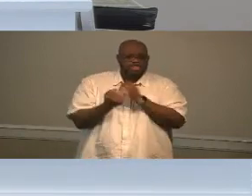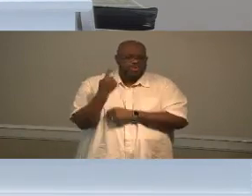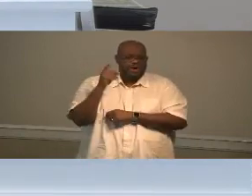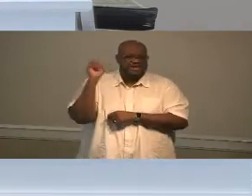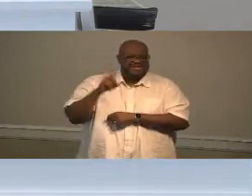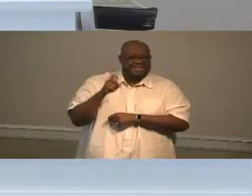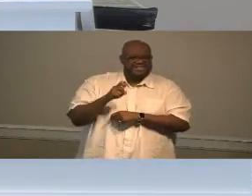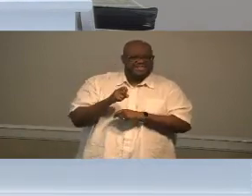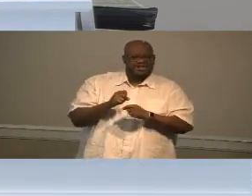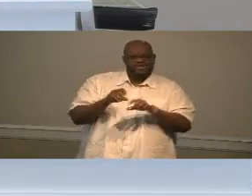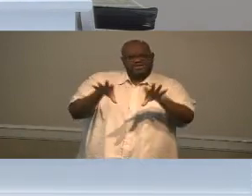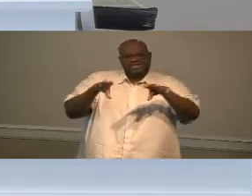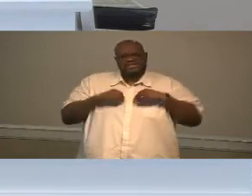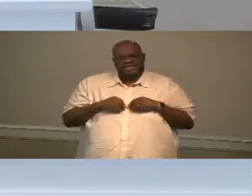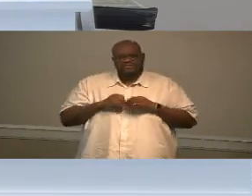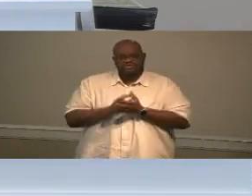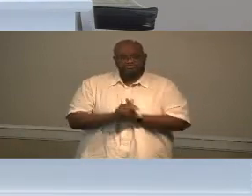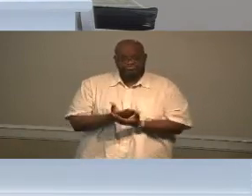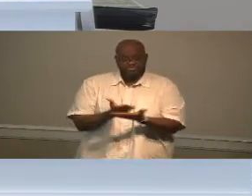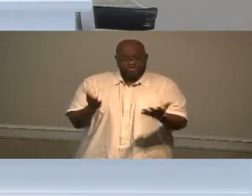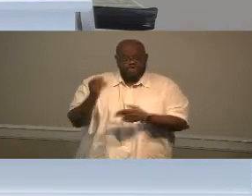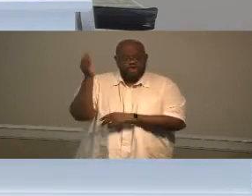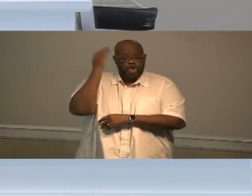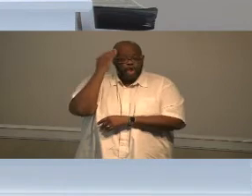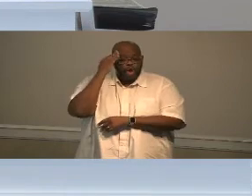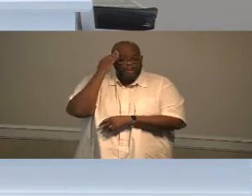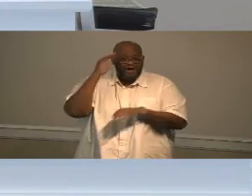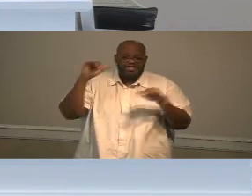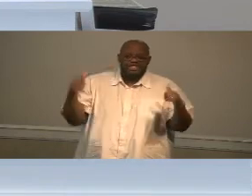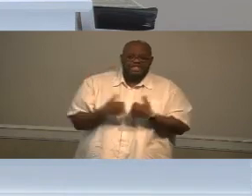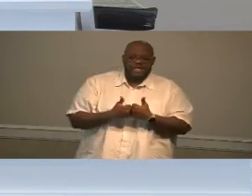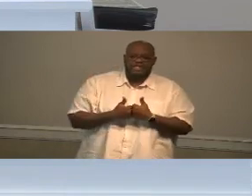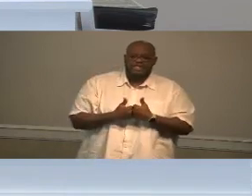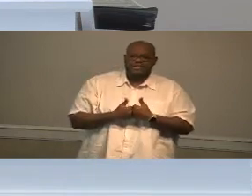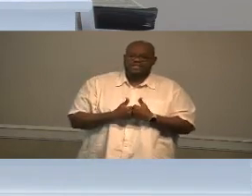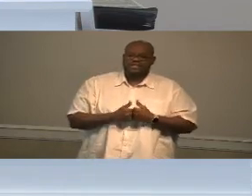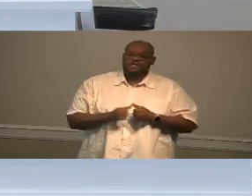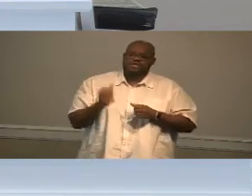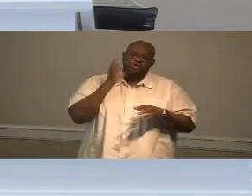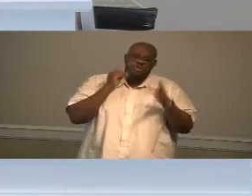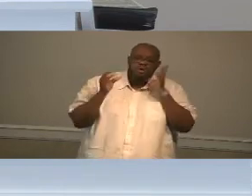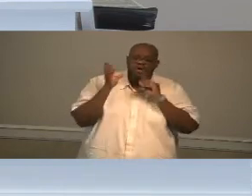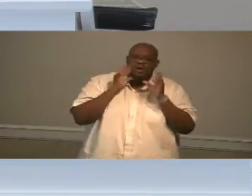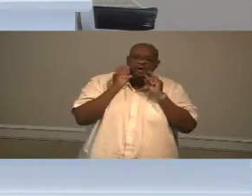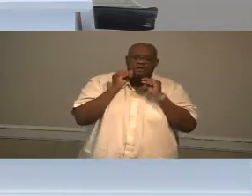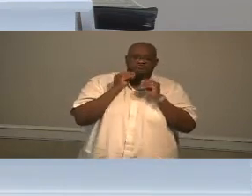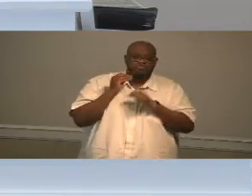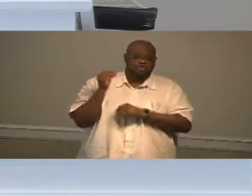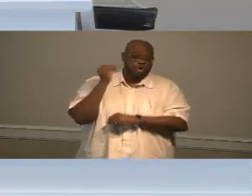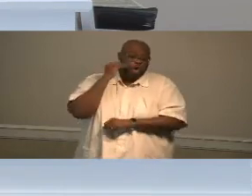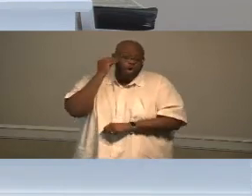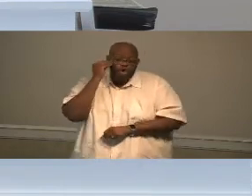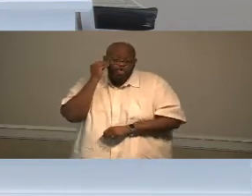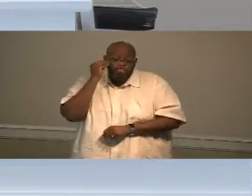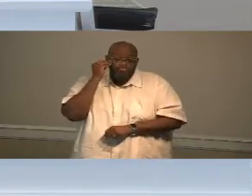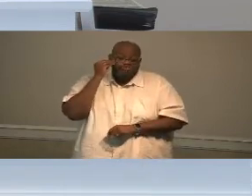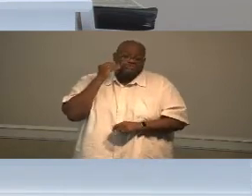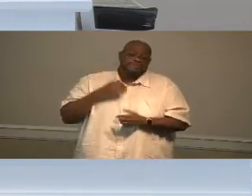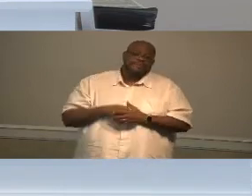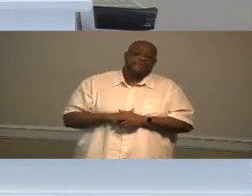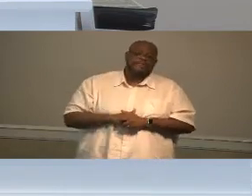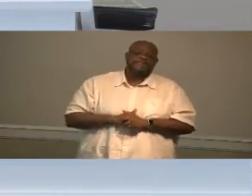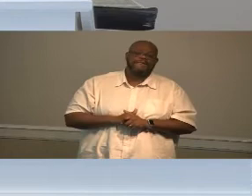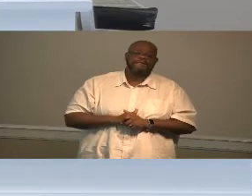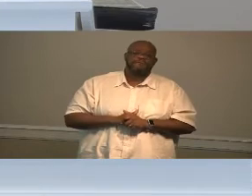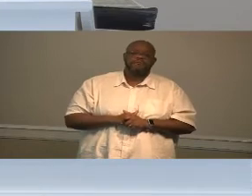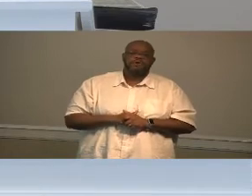know firsthand about challenging circumstances at home, challenging circumstances with